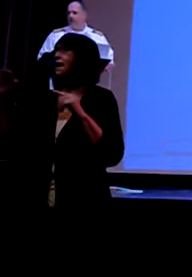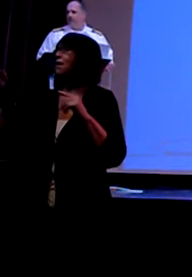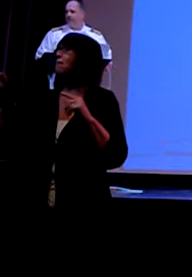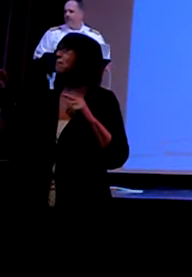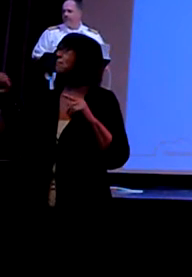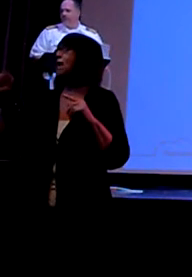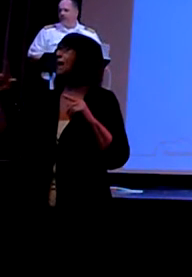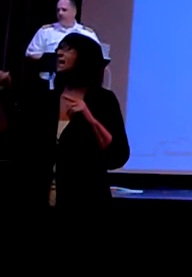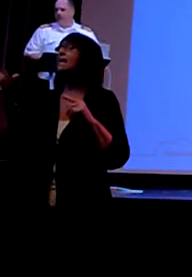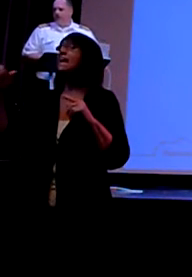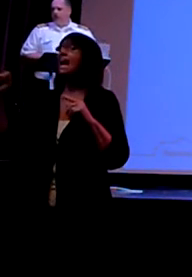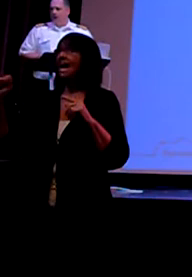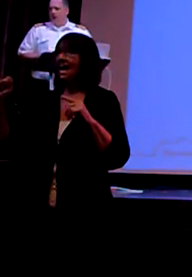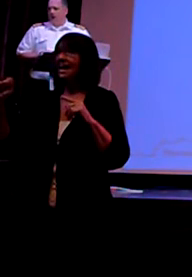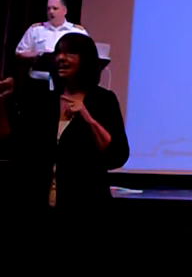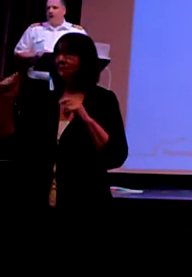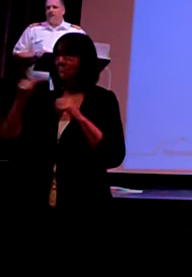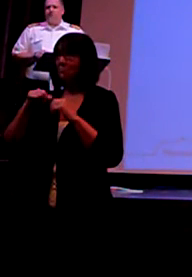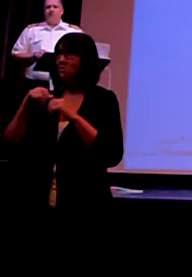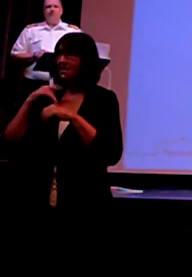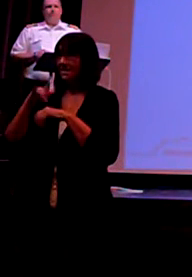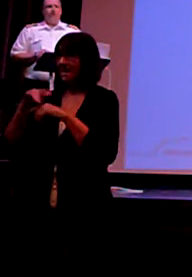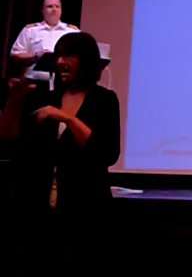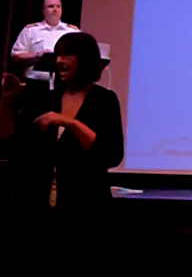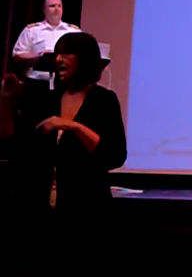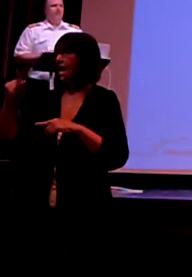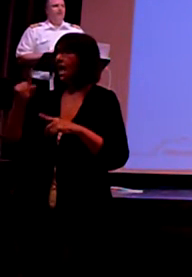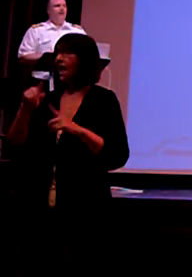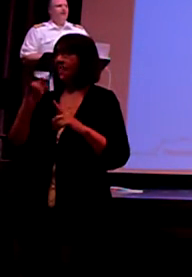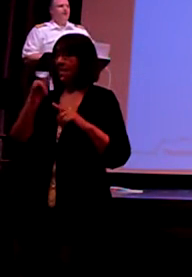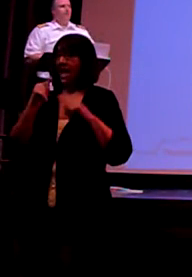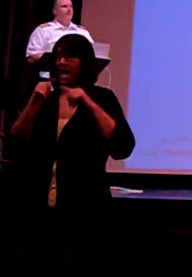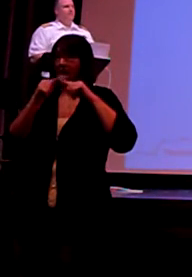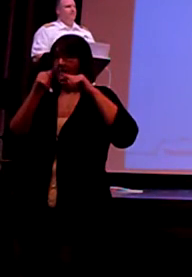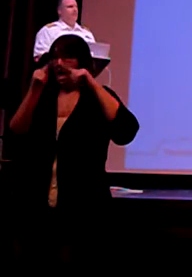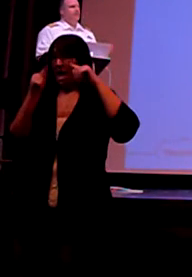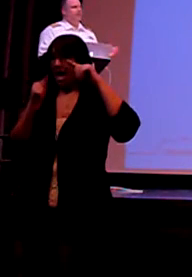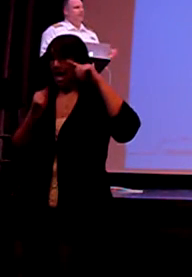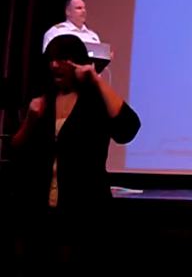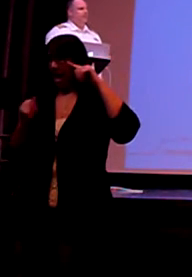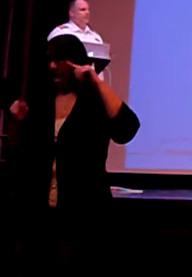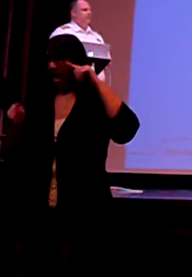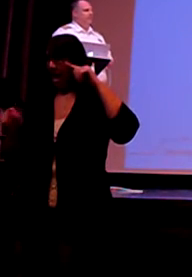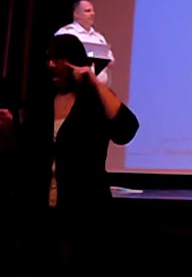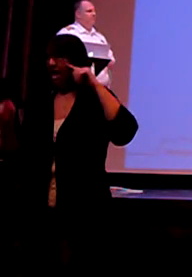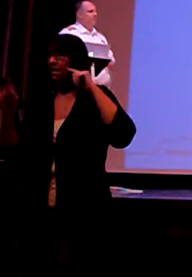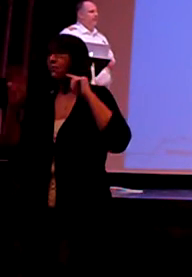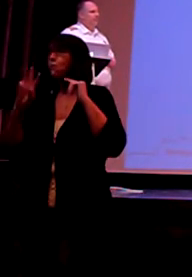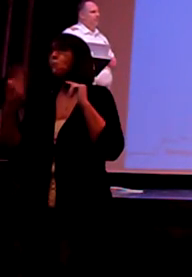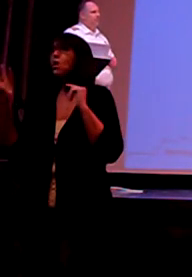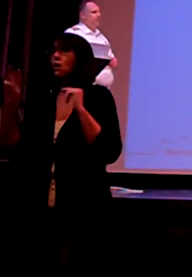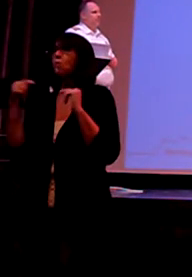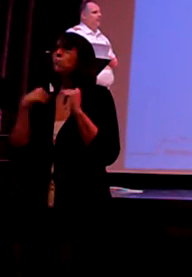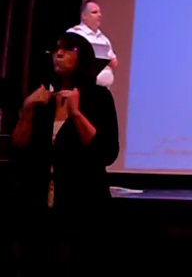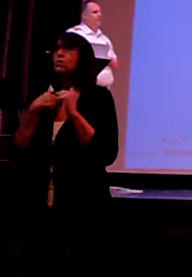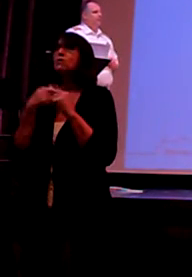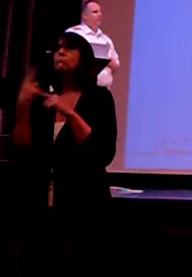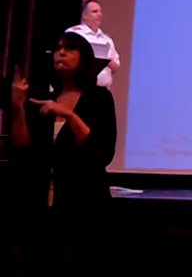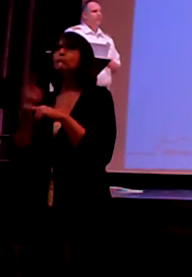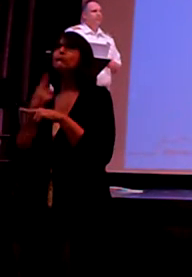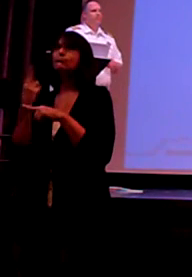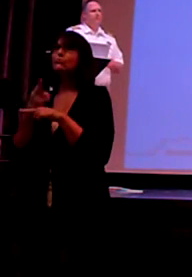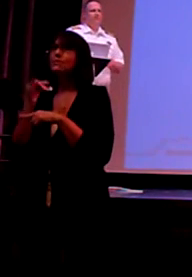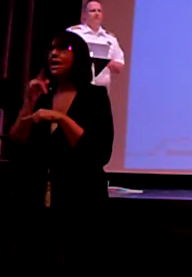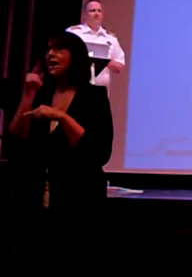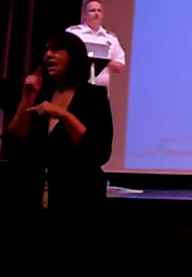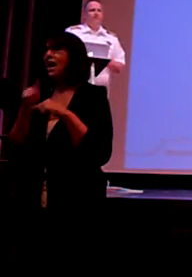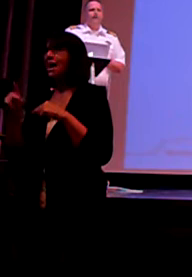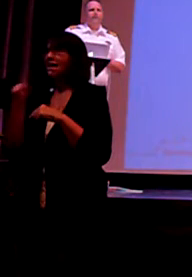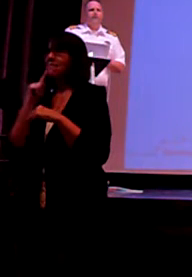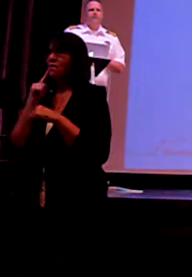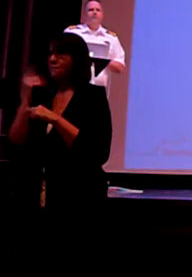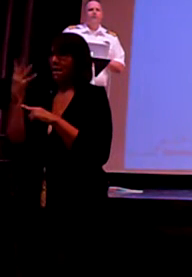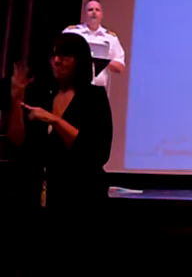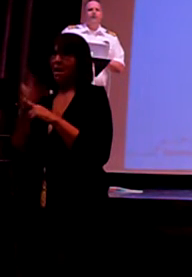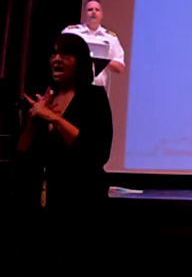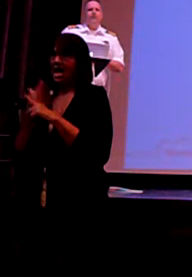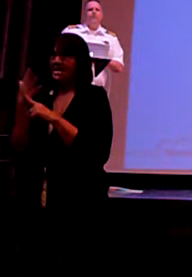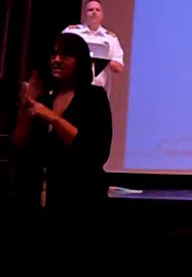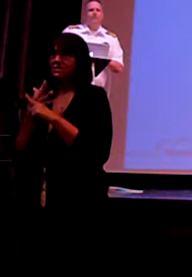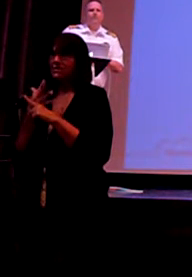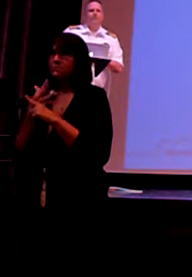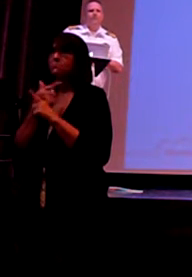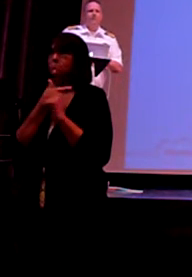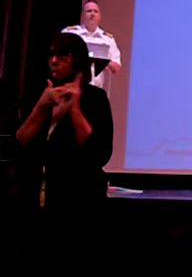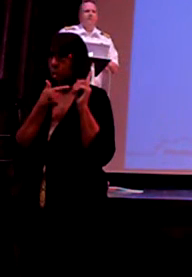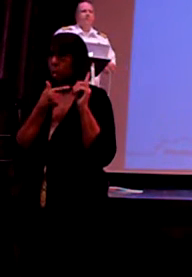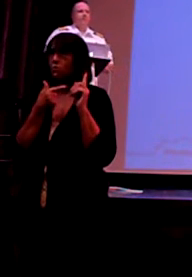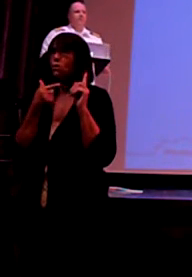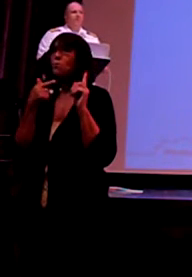well. This is the route in the Western Med here that we have been doing for about 5 months. And